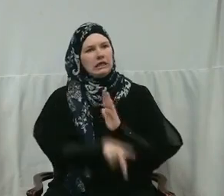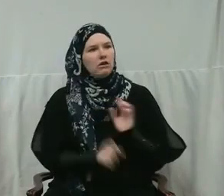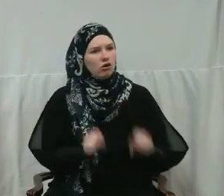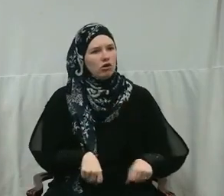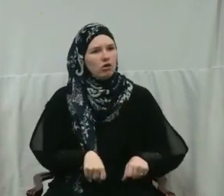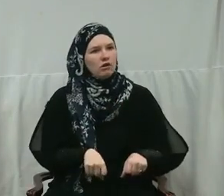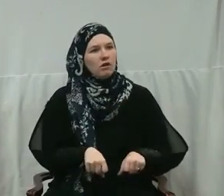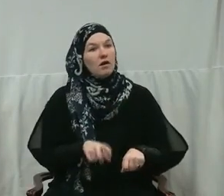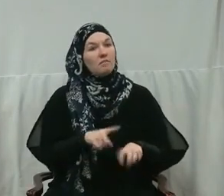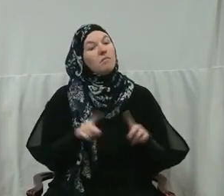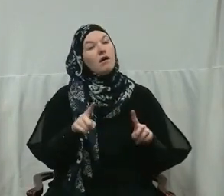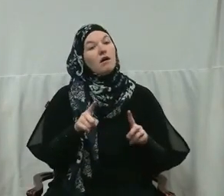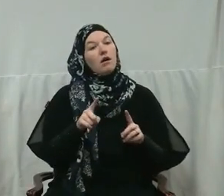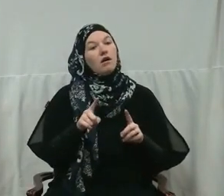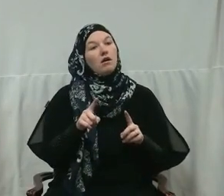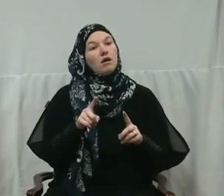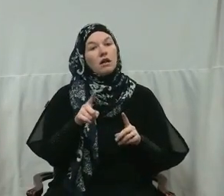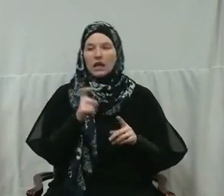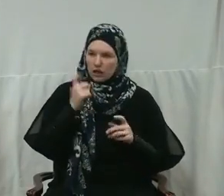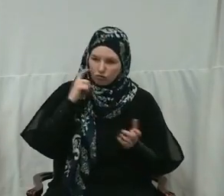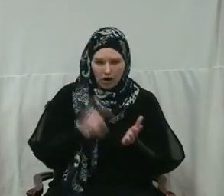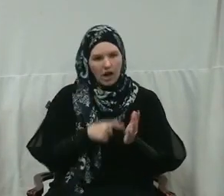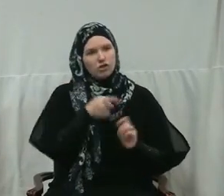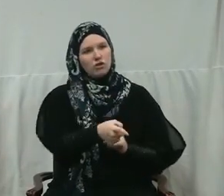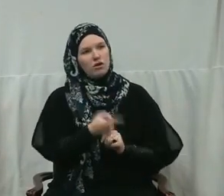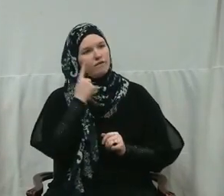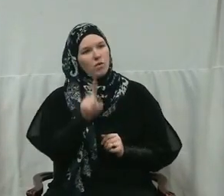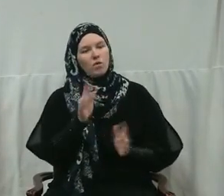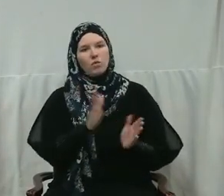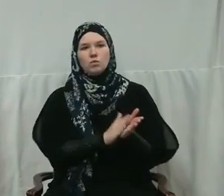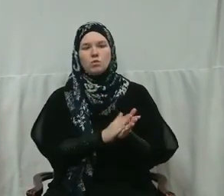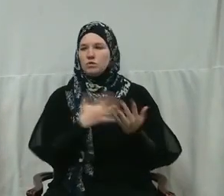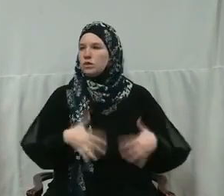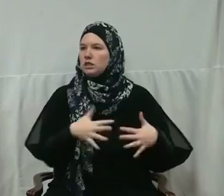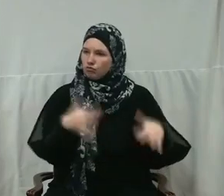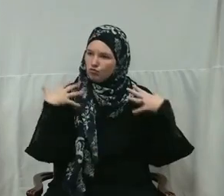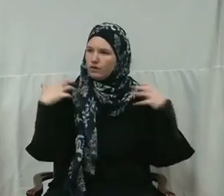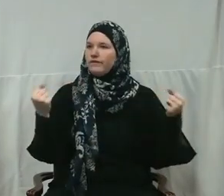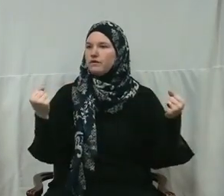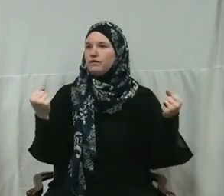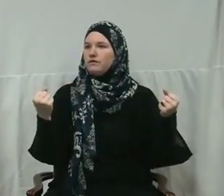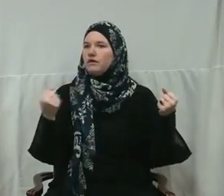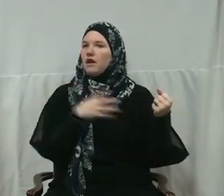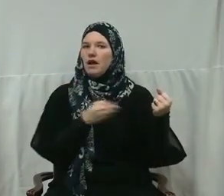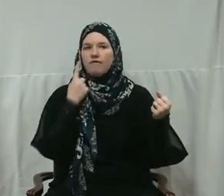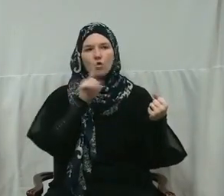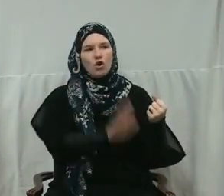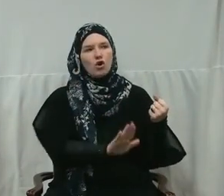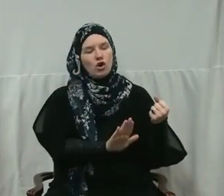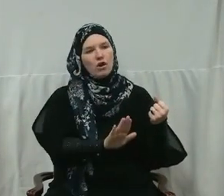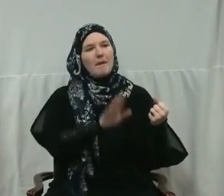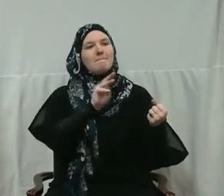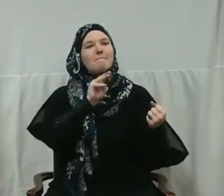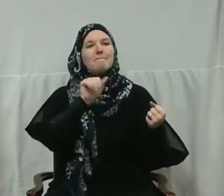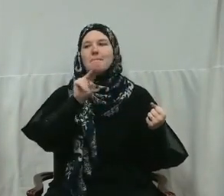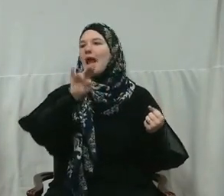he mentions her and he recognizes her for her courage and for her bravery and for her manly